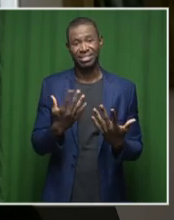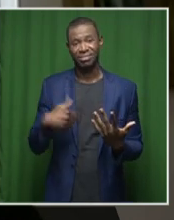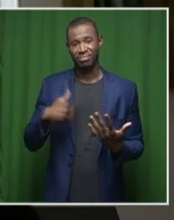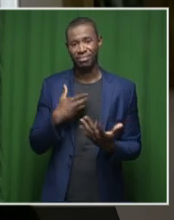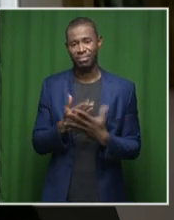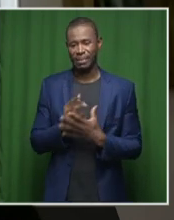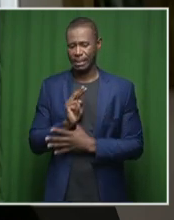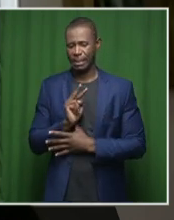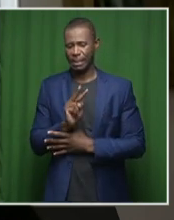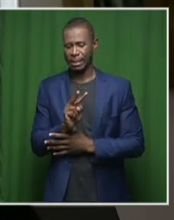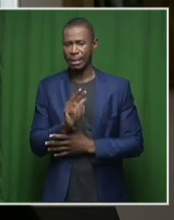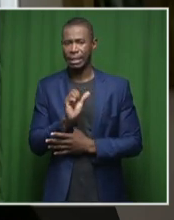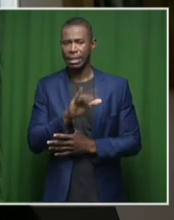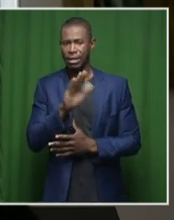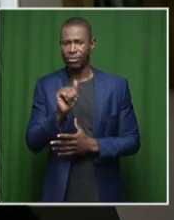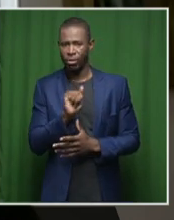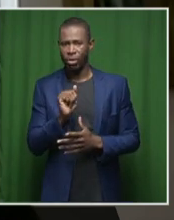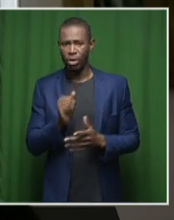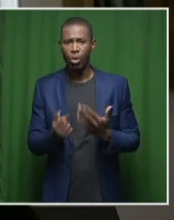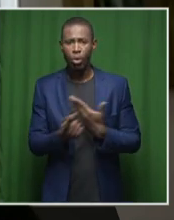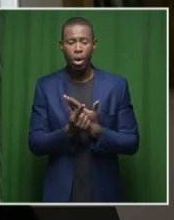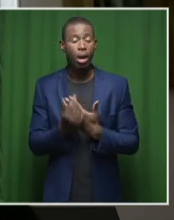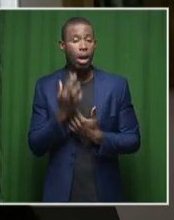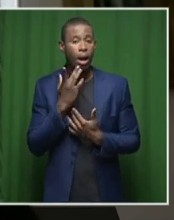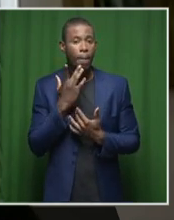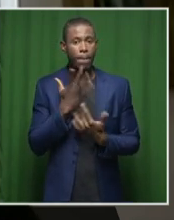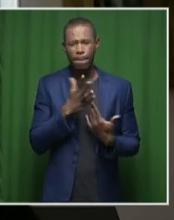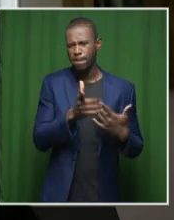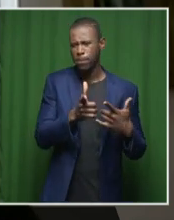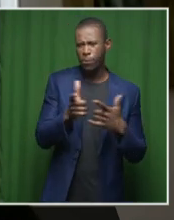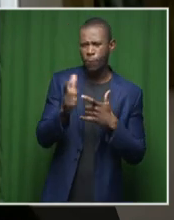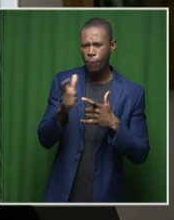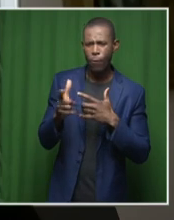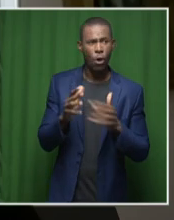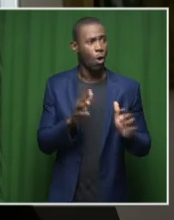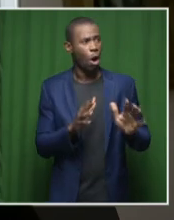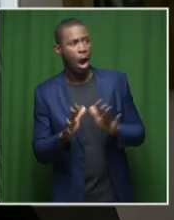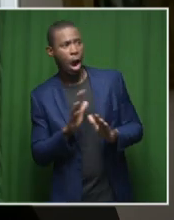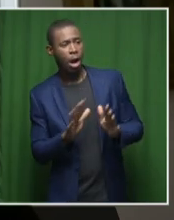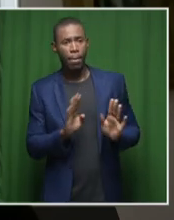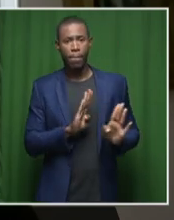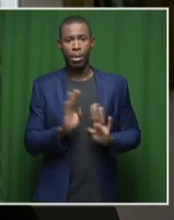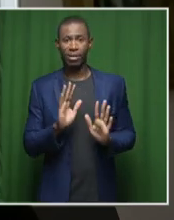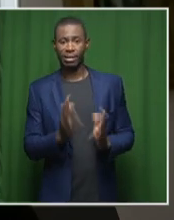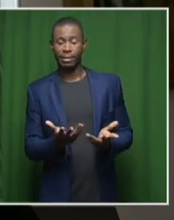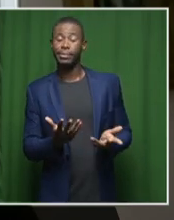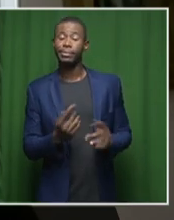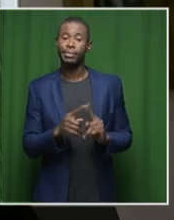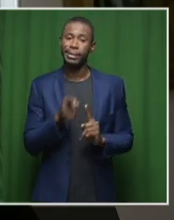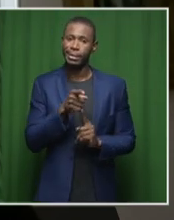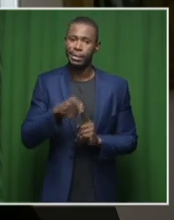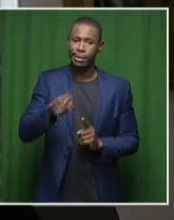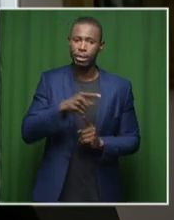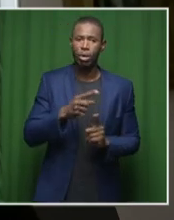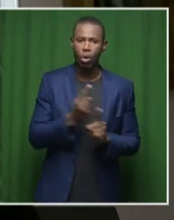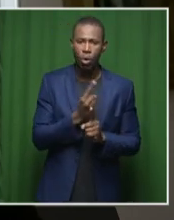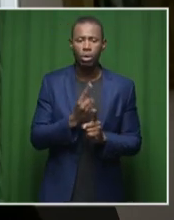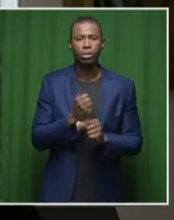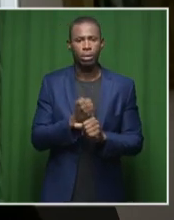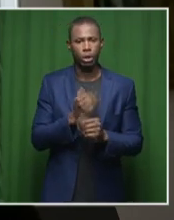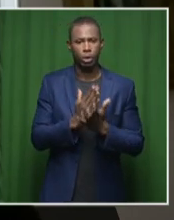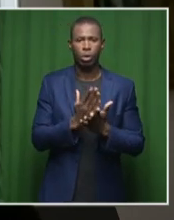Africans conducted themselves under fire, often under trying conditions, but yes, they're always... they always got the job